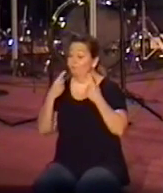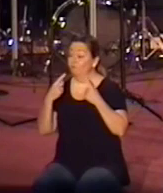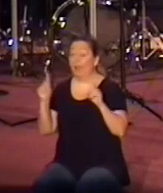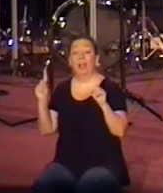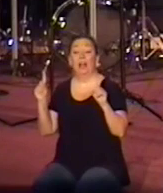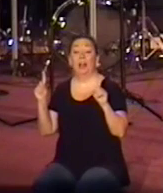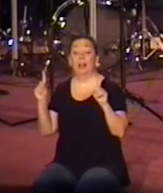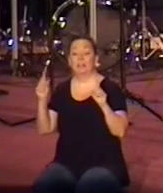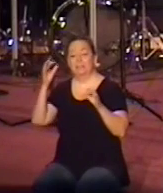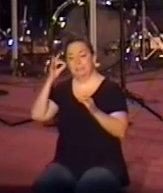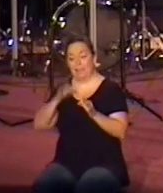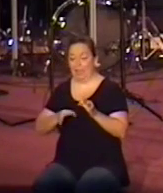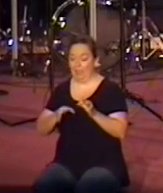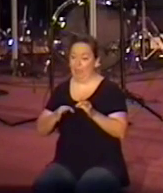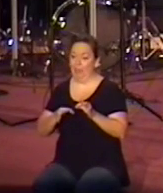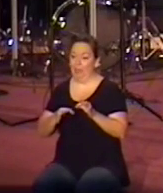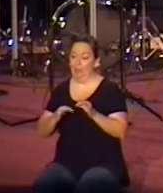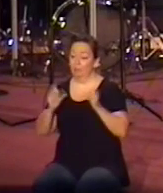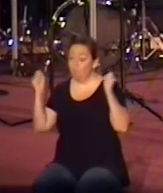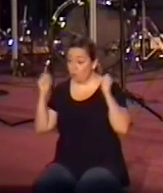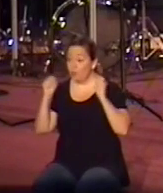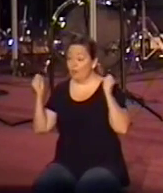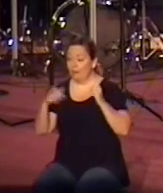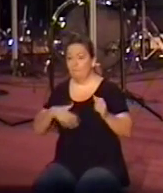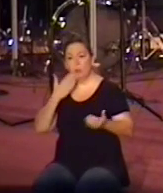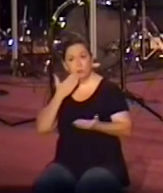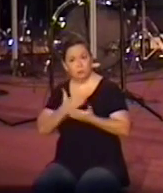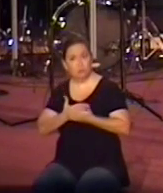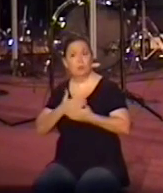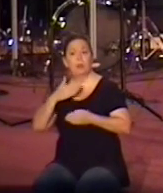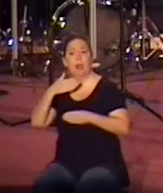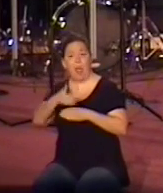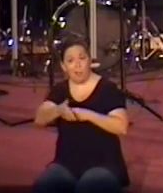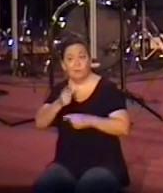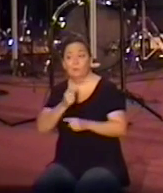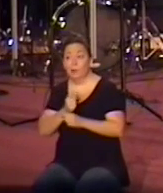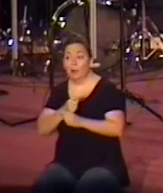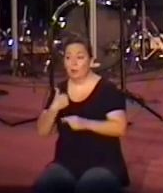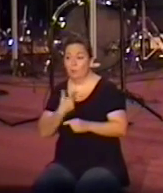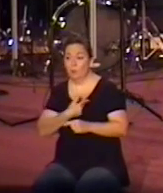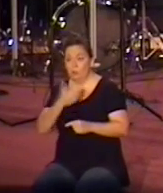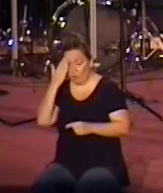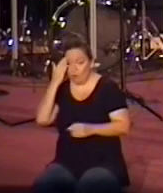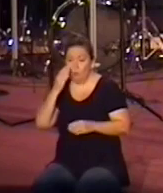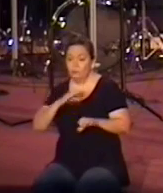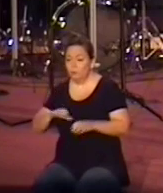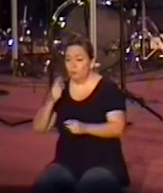we make up our mind to work out. Doesn't it feel good afterwards? So we know we're doing the